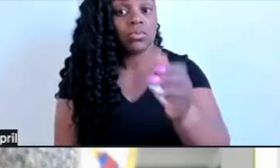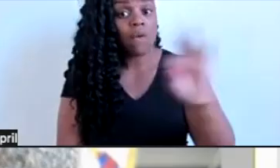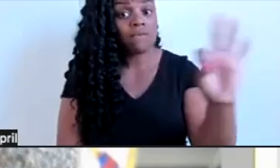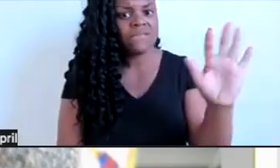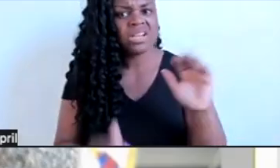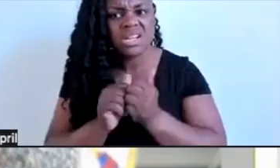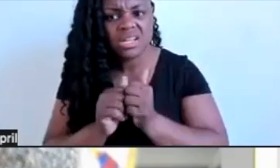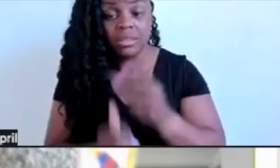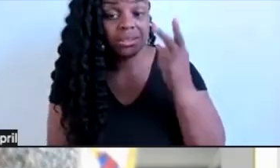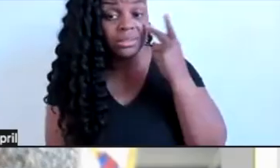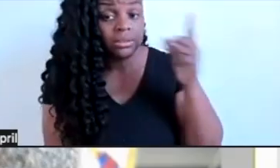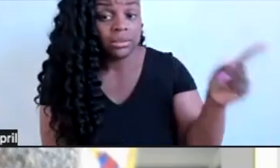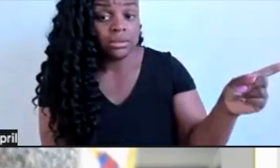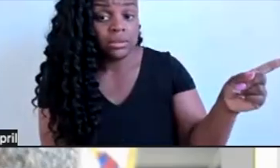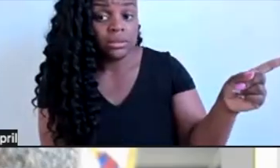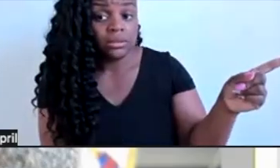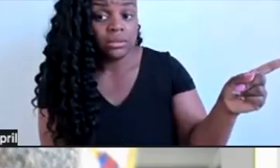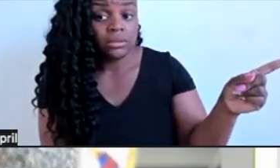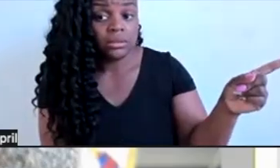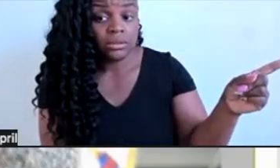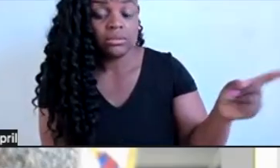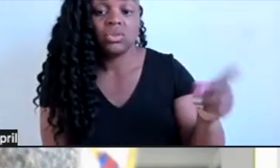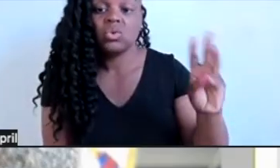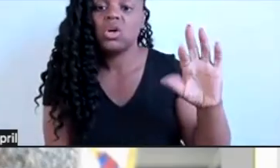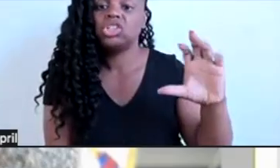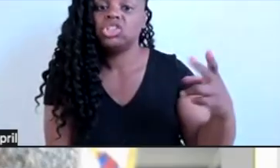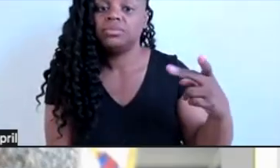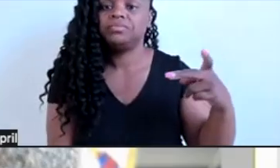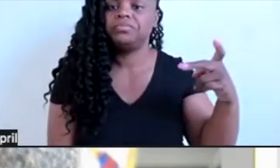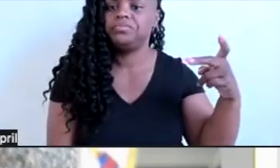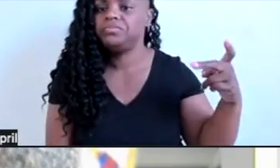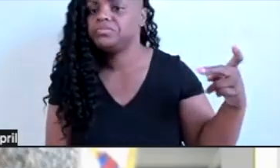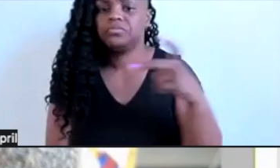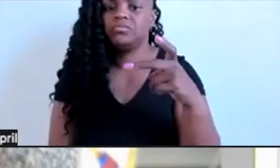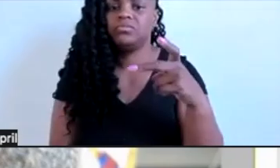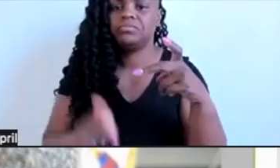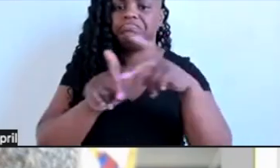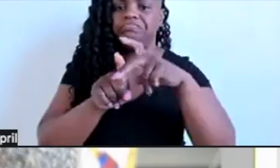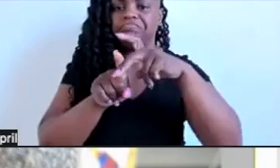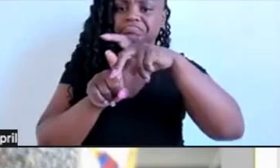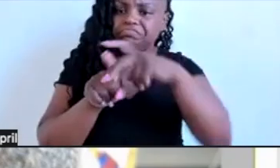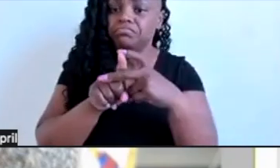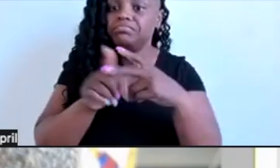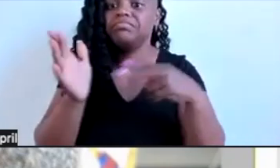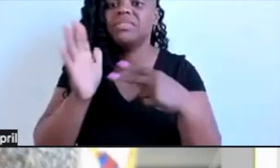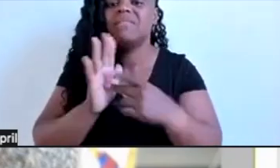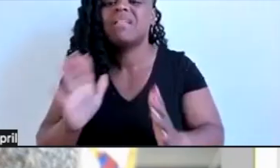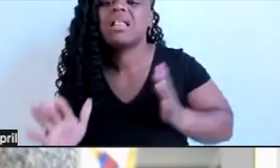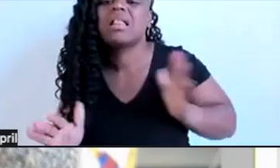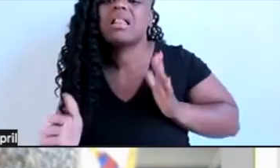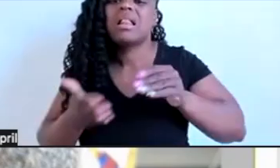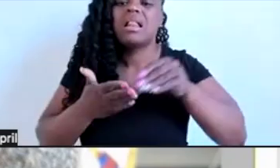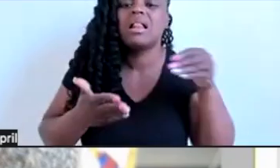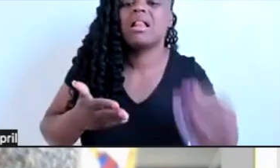natural gas at the meter. You don't need to buy an expensive wrench. You should be able to find one for less than $15